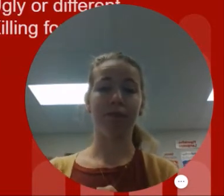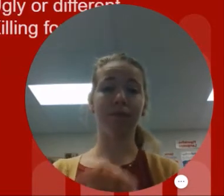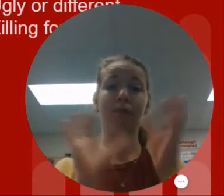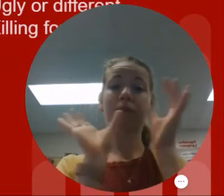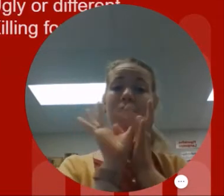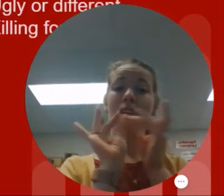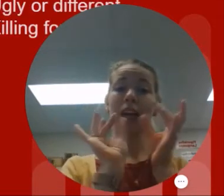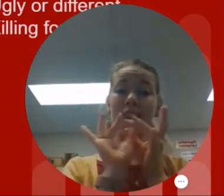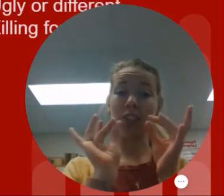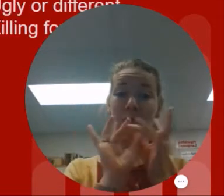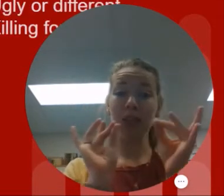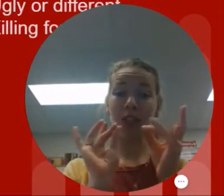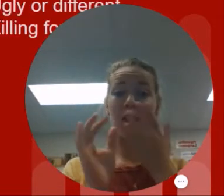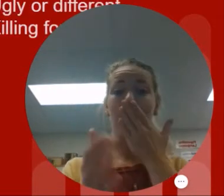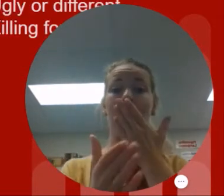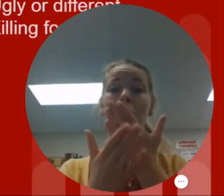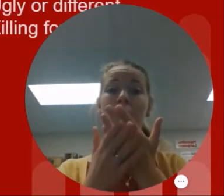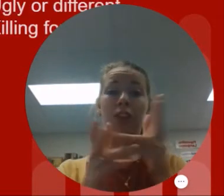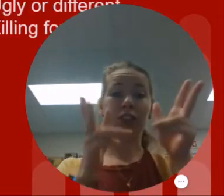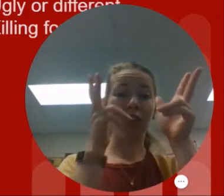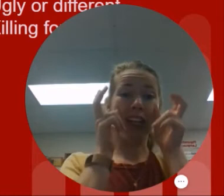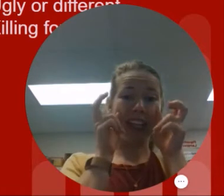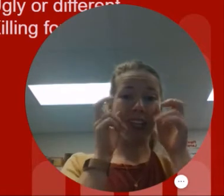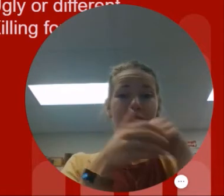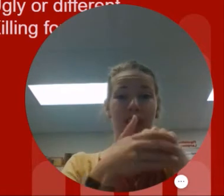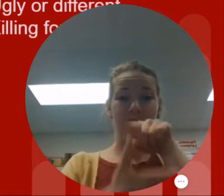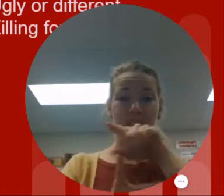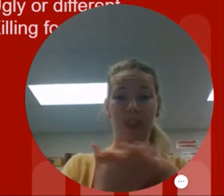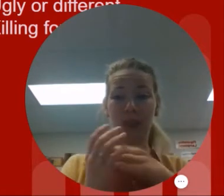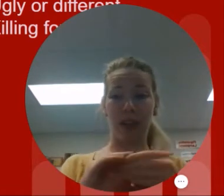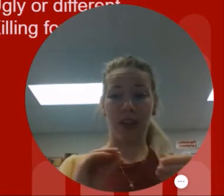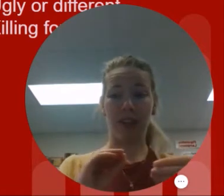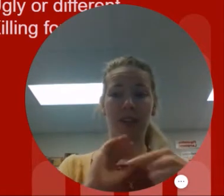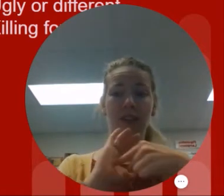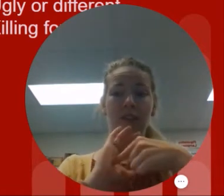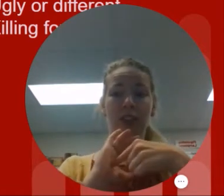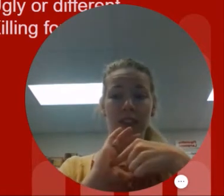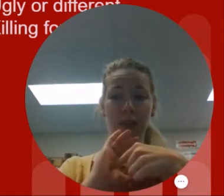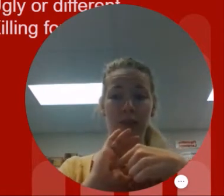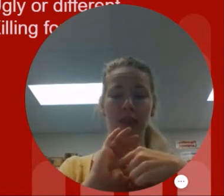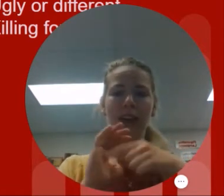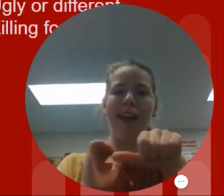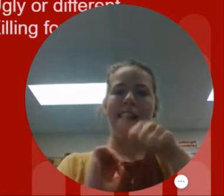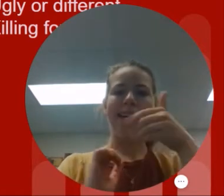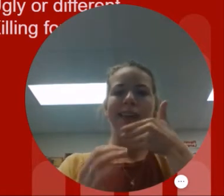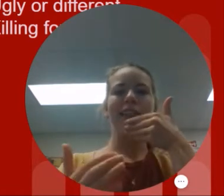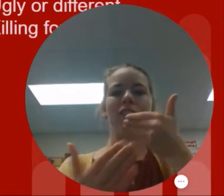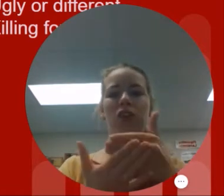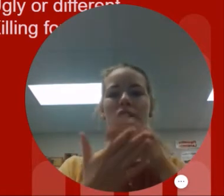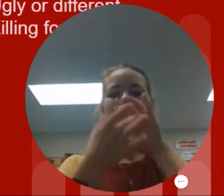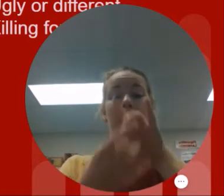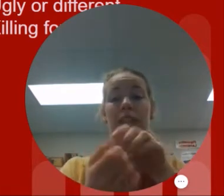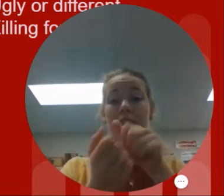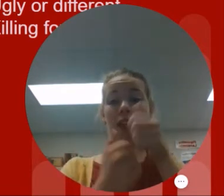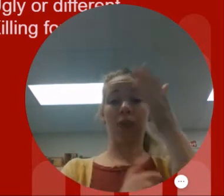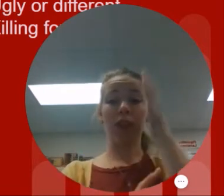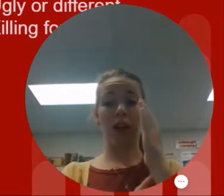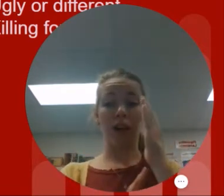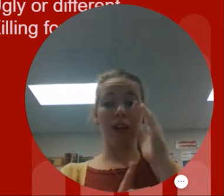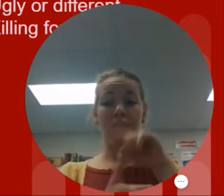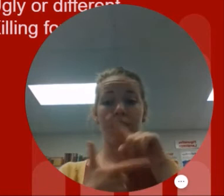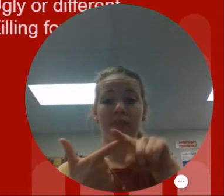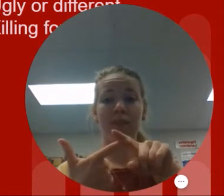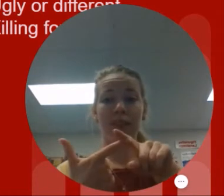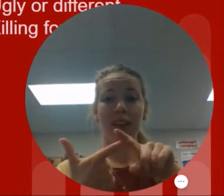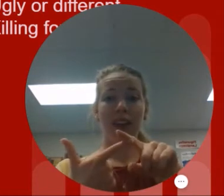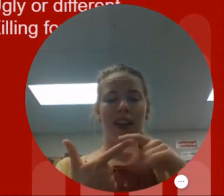Okay. As I just mentioned, there's good and evil in this story. For example, anything that's good is connected with